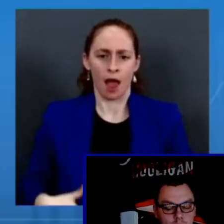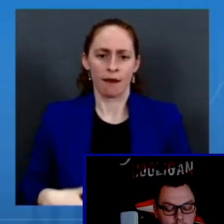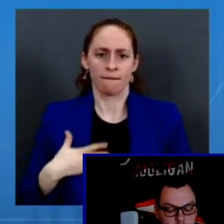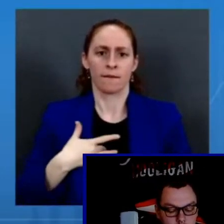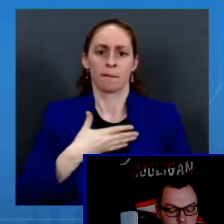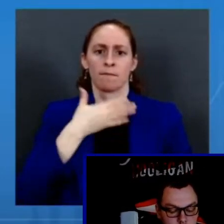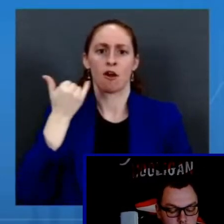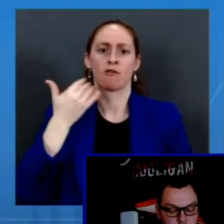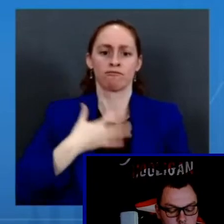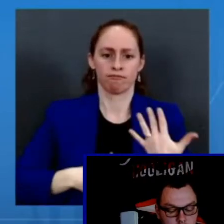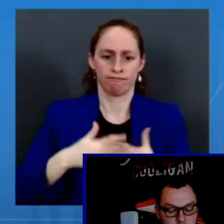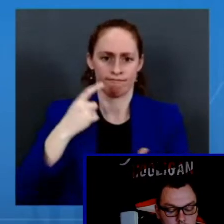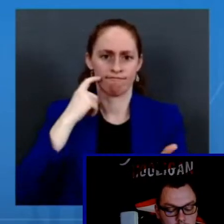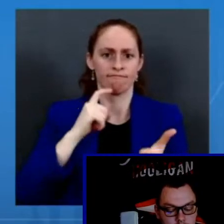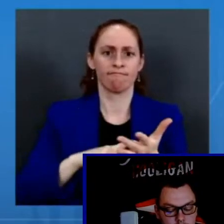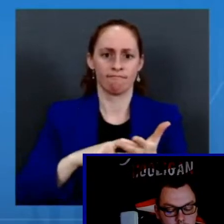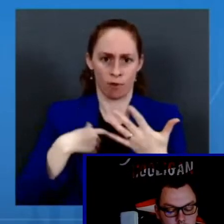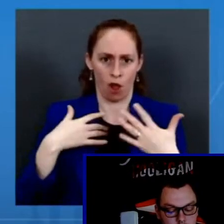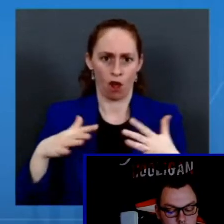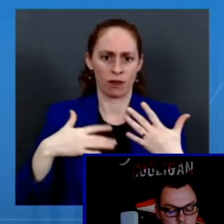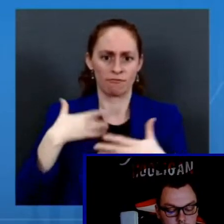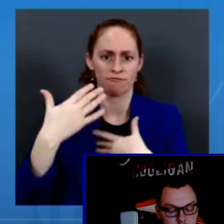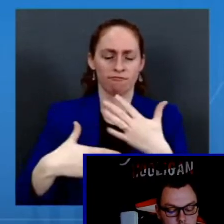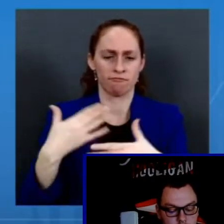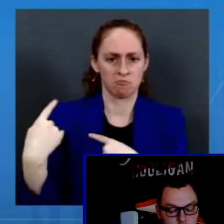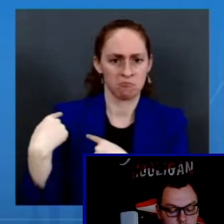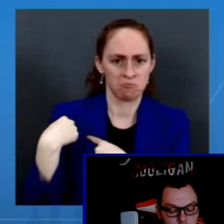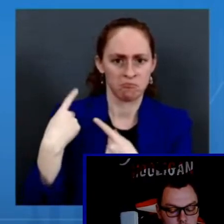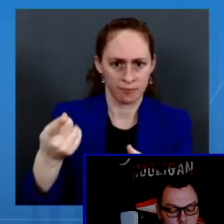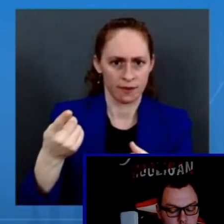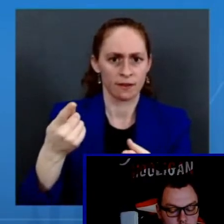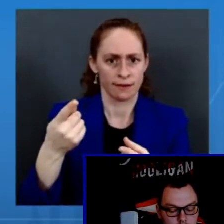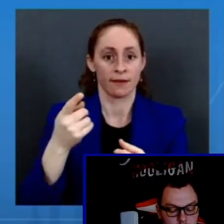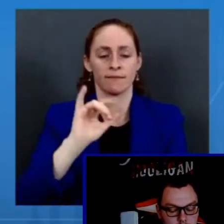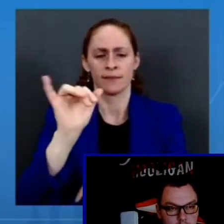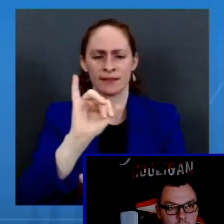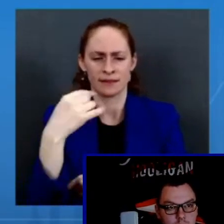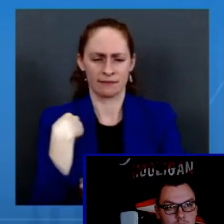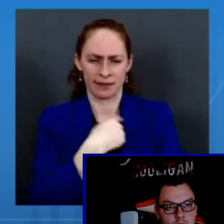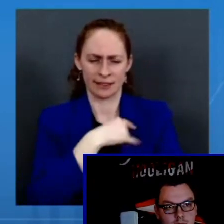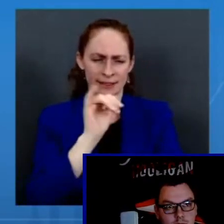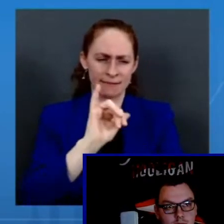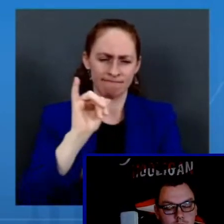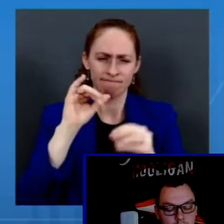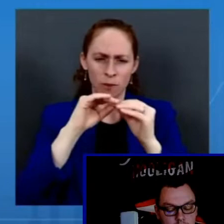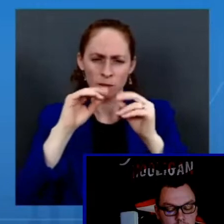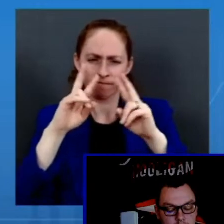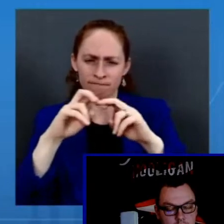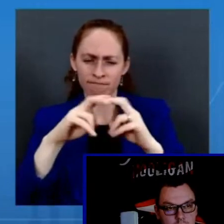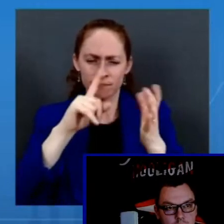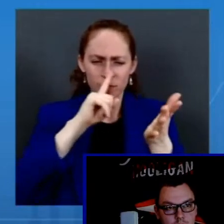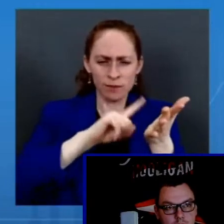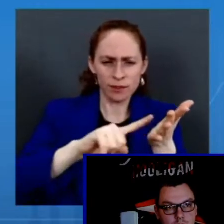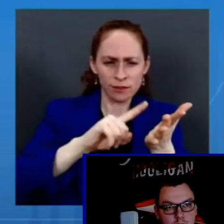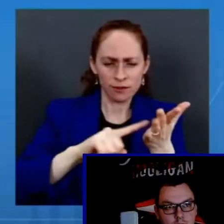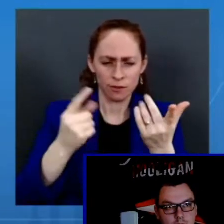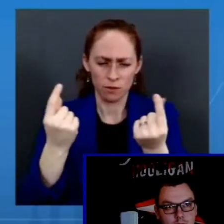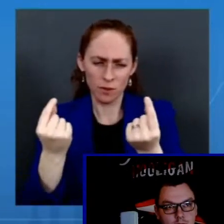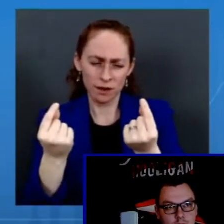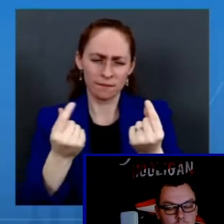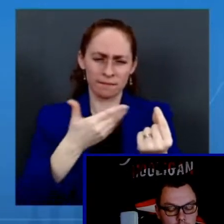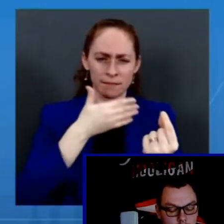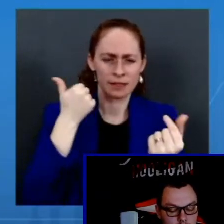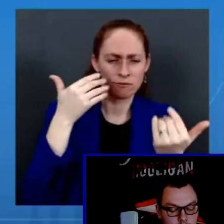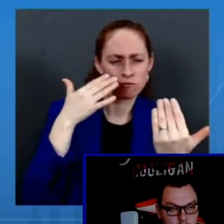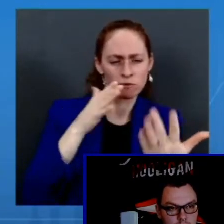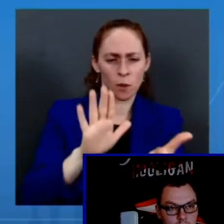treatments, and we learned that 2 of the 3 existing treatments are not effective against the new